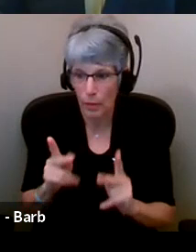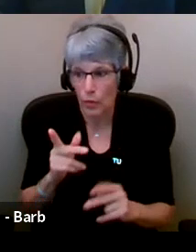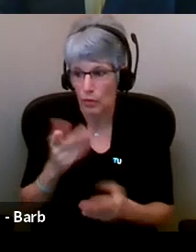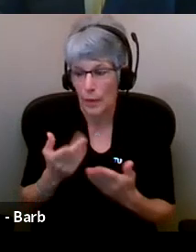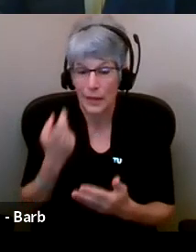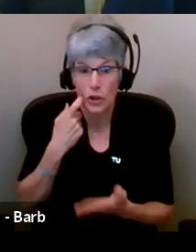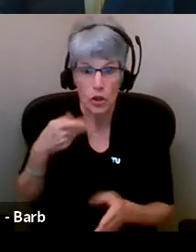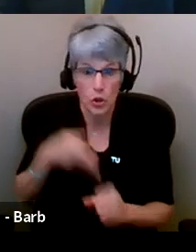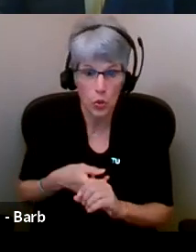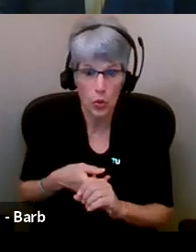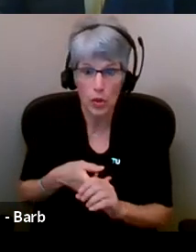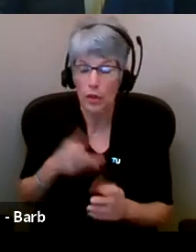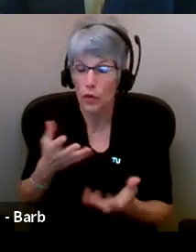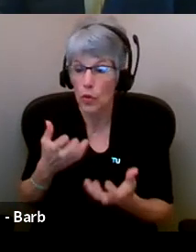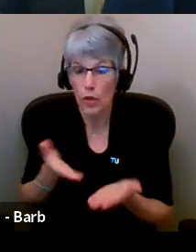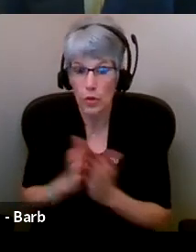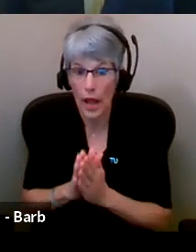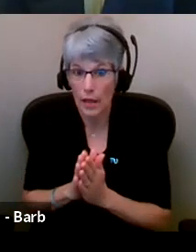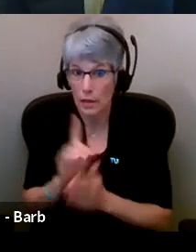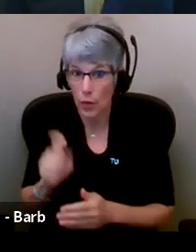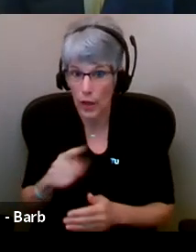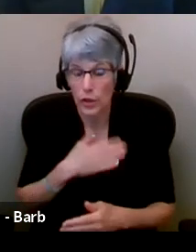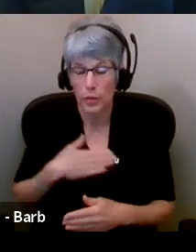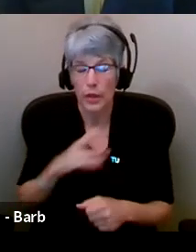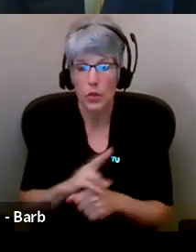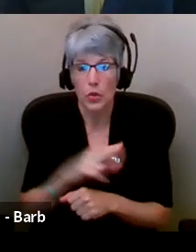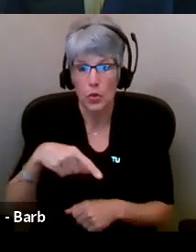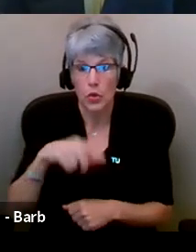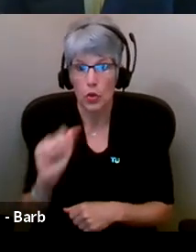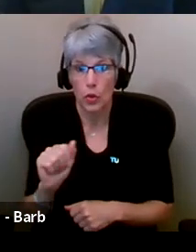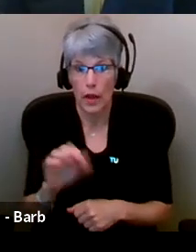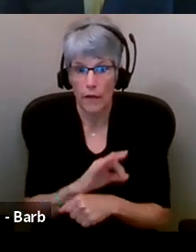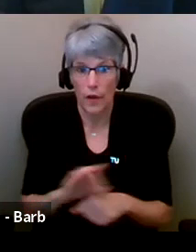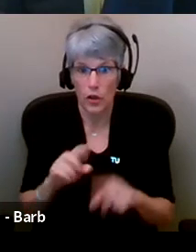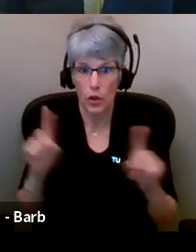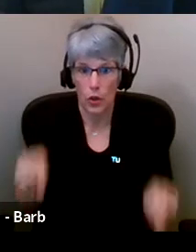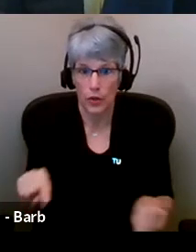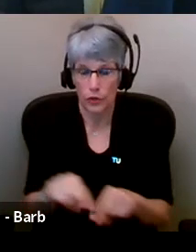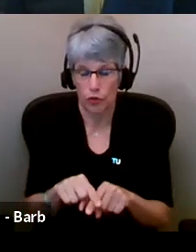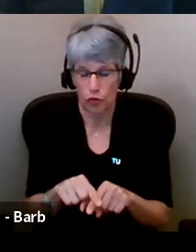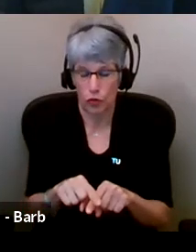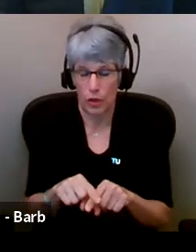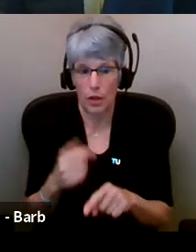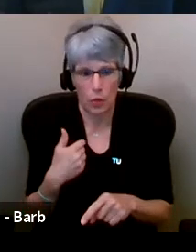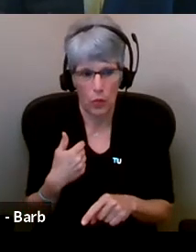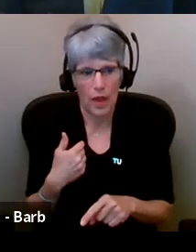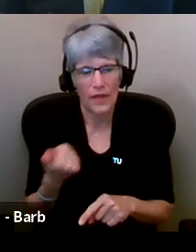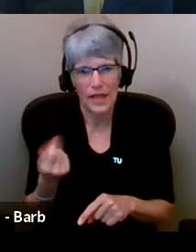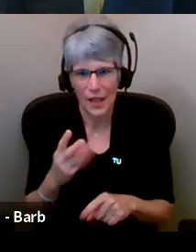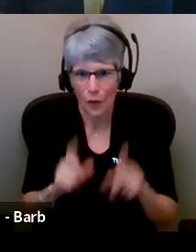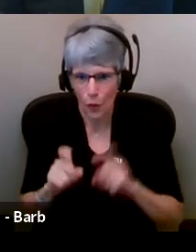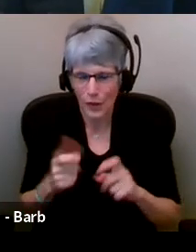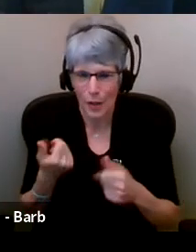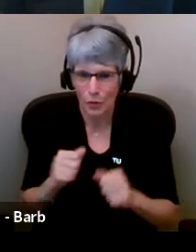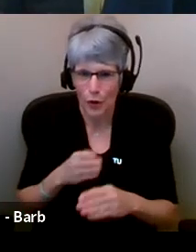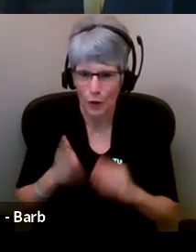to ask questions, please use the Q&A function on your Zoom screen. We do have a number of questions I'm going to try to get through here in